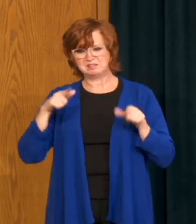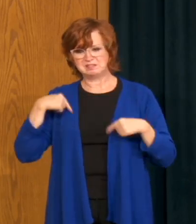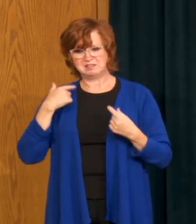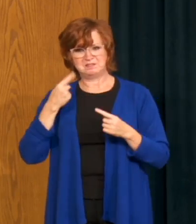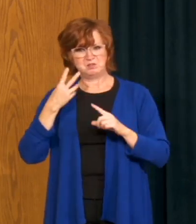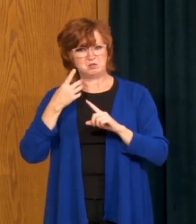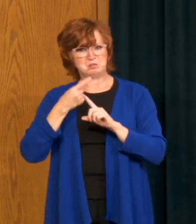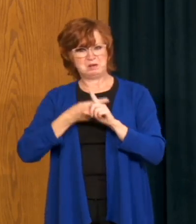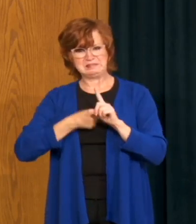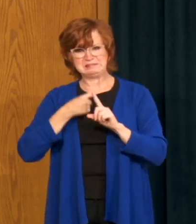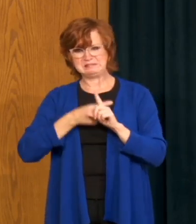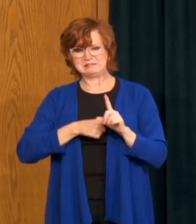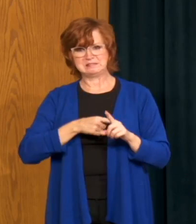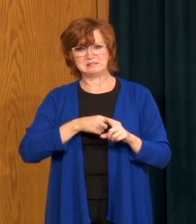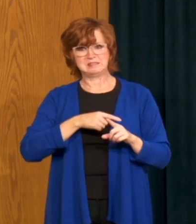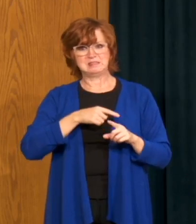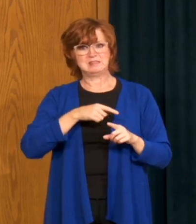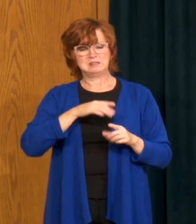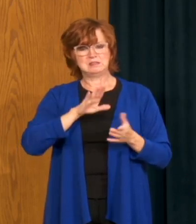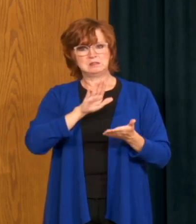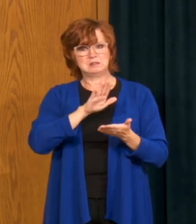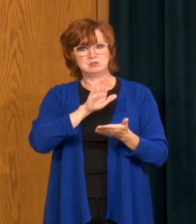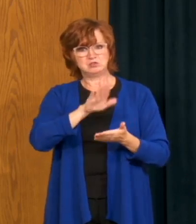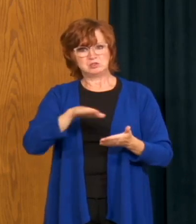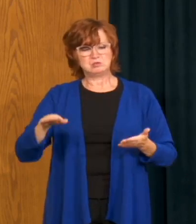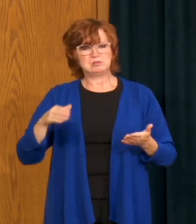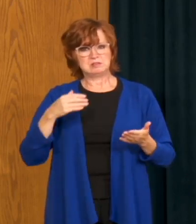last 3 months, and that does impact on